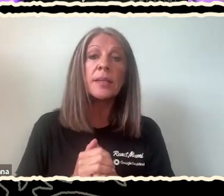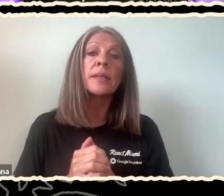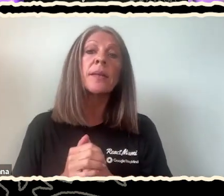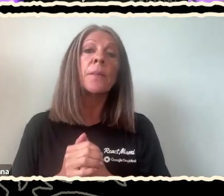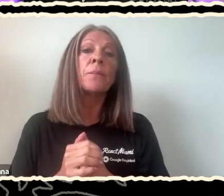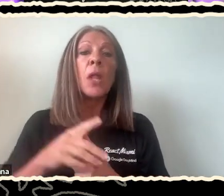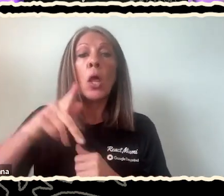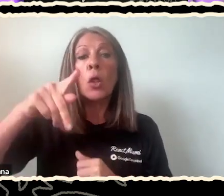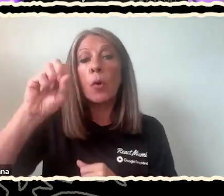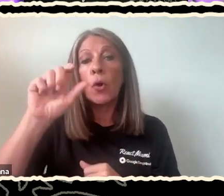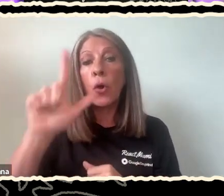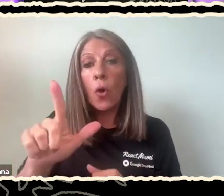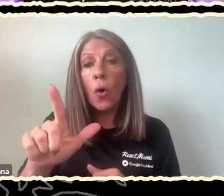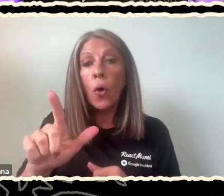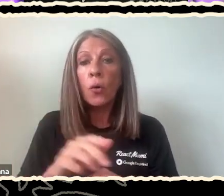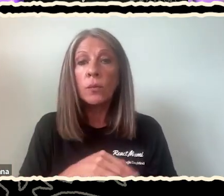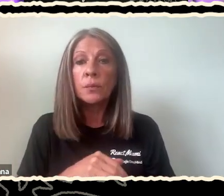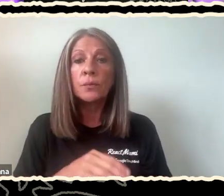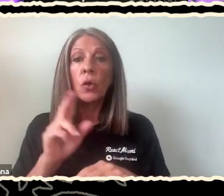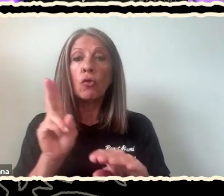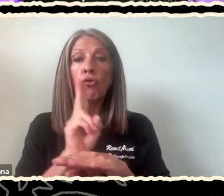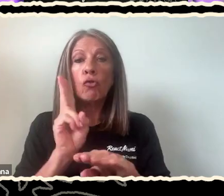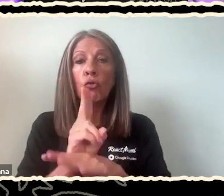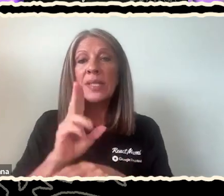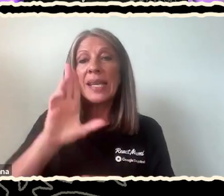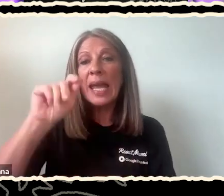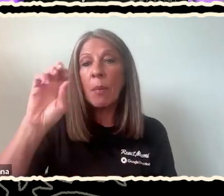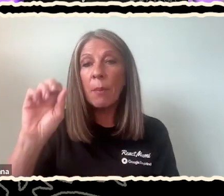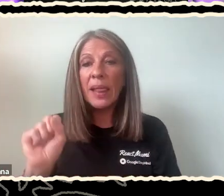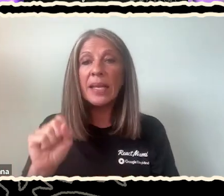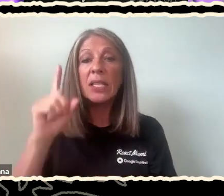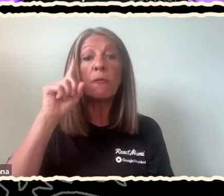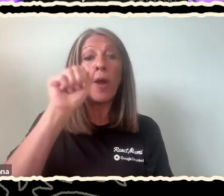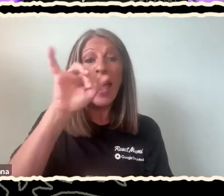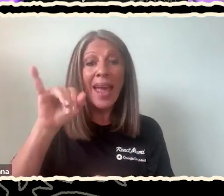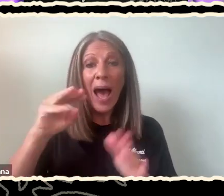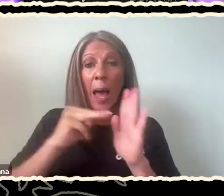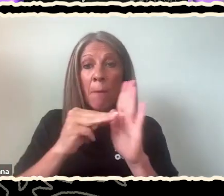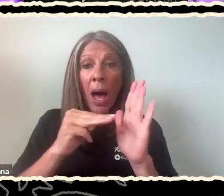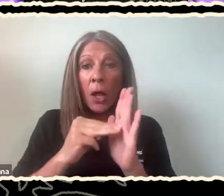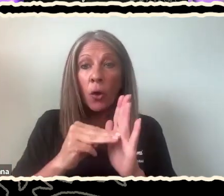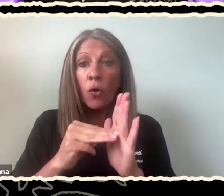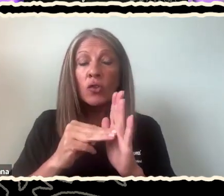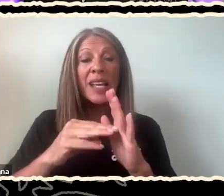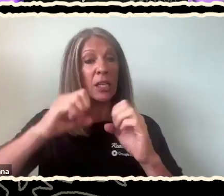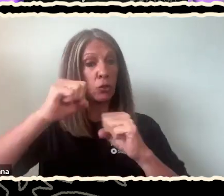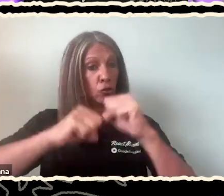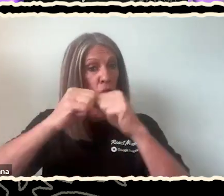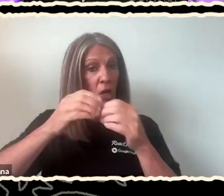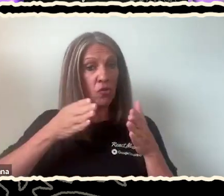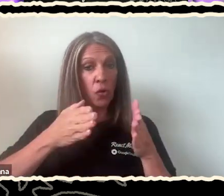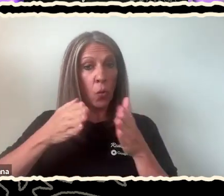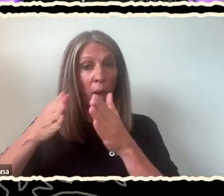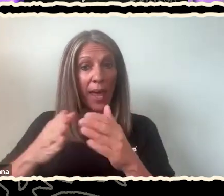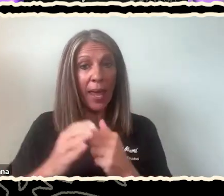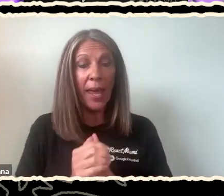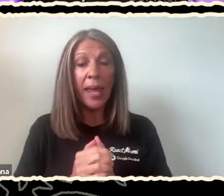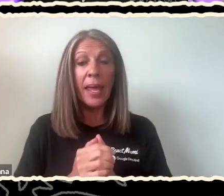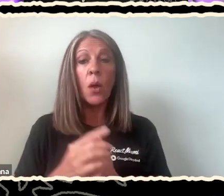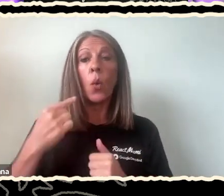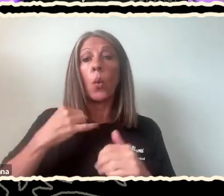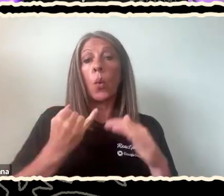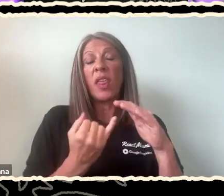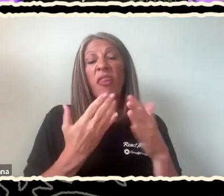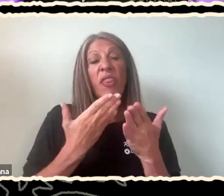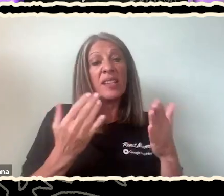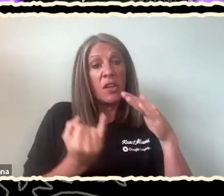that lets you expose tools and capabilities to AI models in a structured way. And so now apps that were isolated before